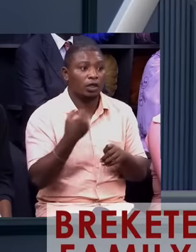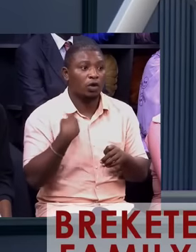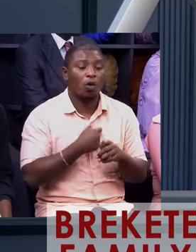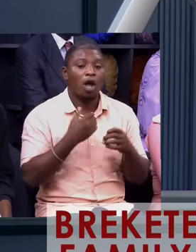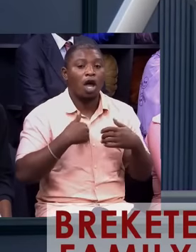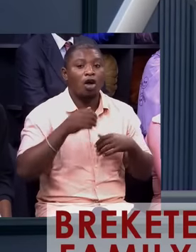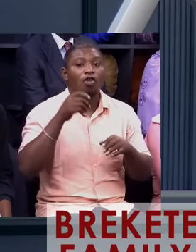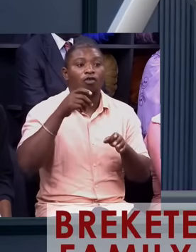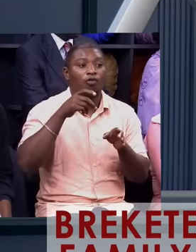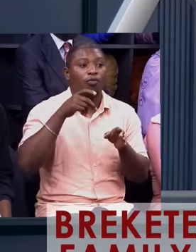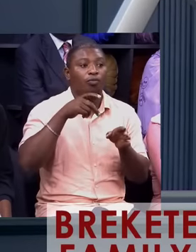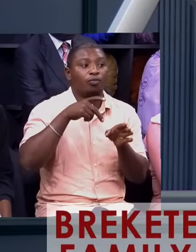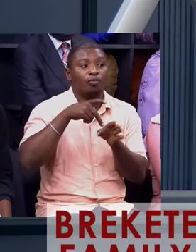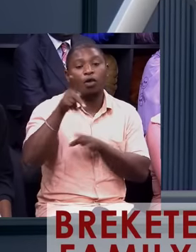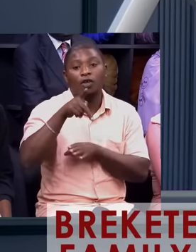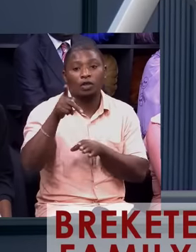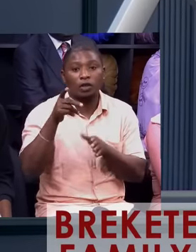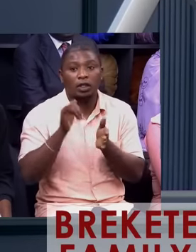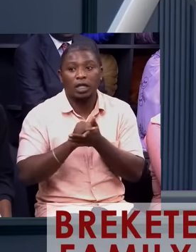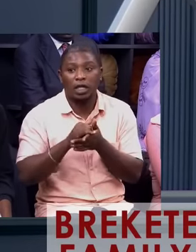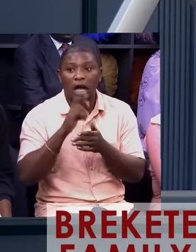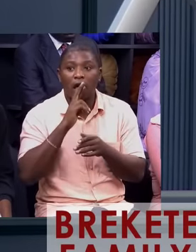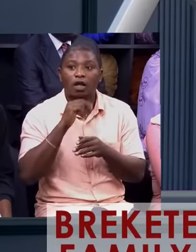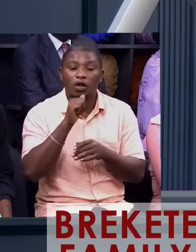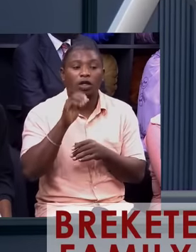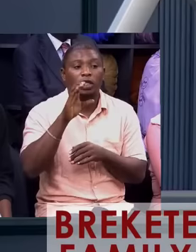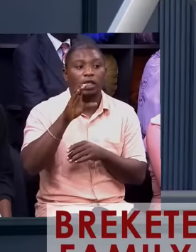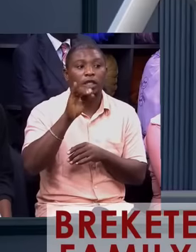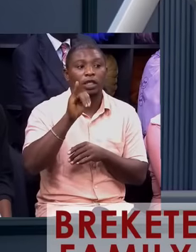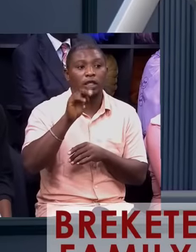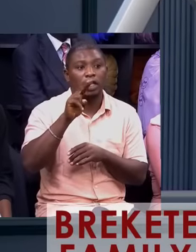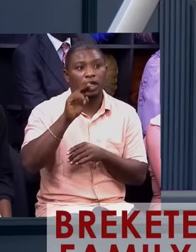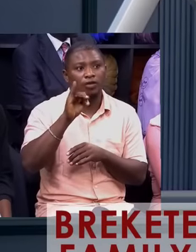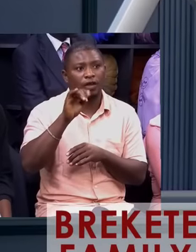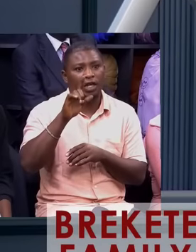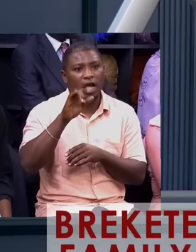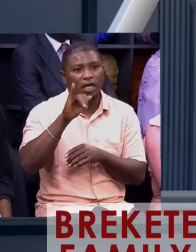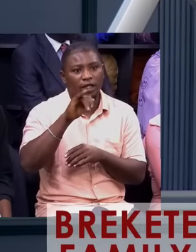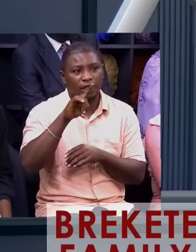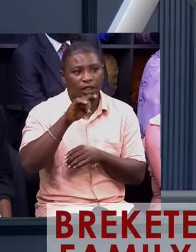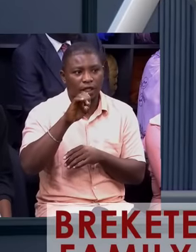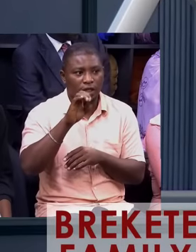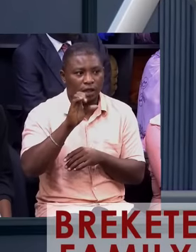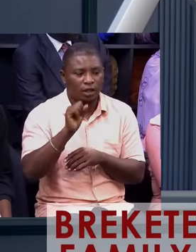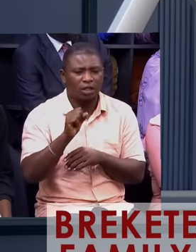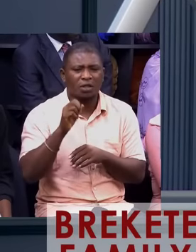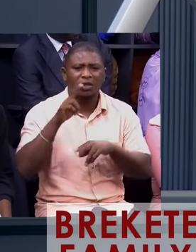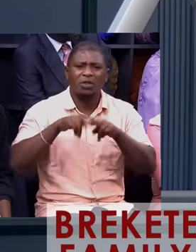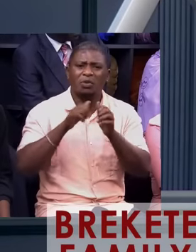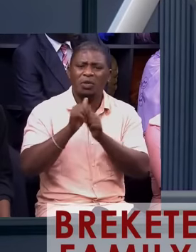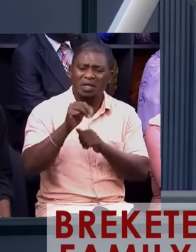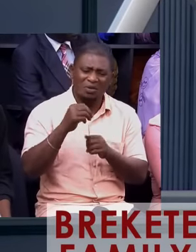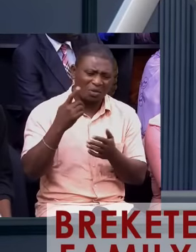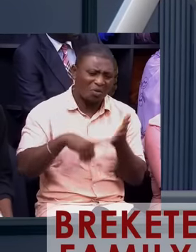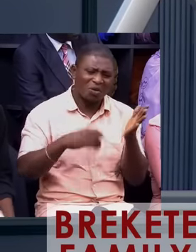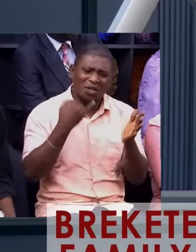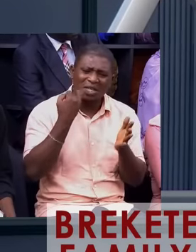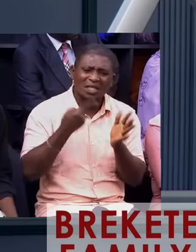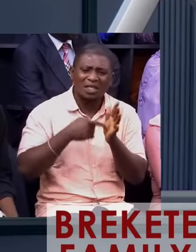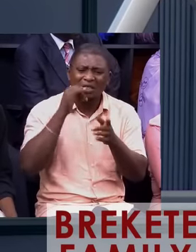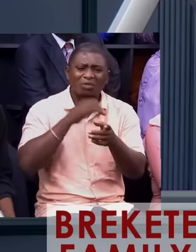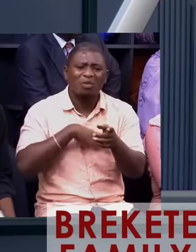not civilized you sit with them after 2 hours you'll be wondering what is this man a professor